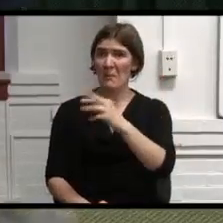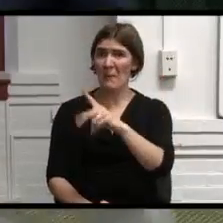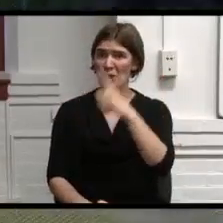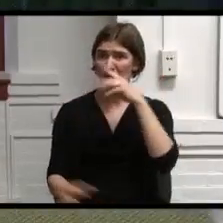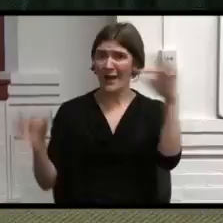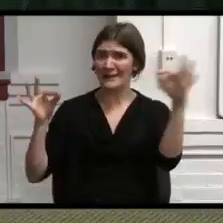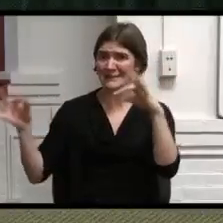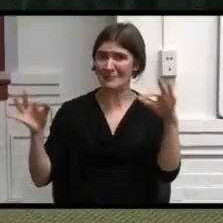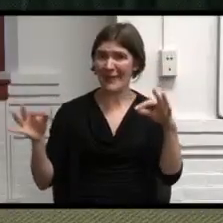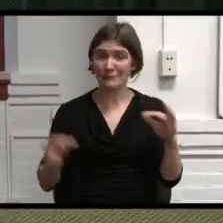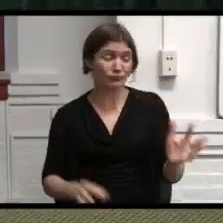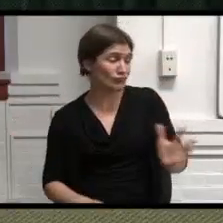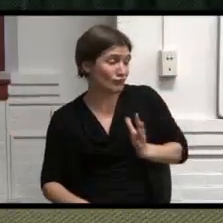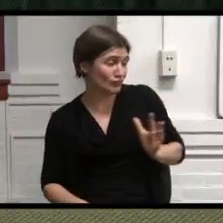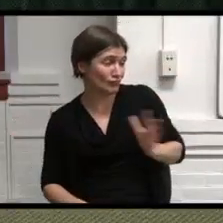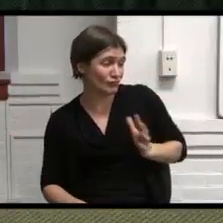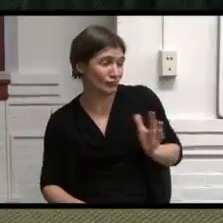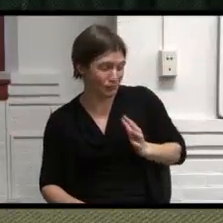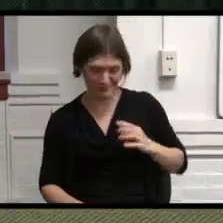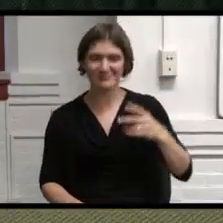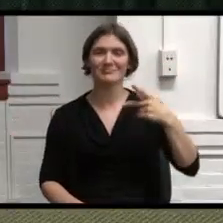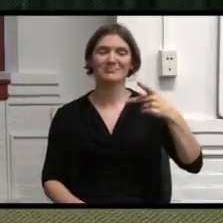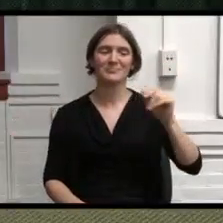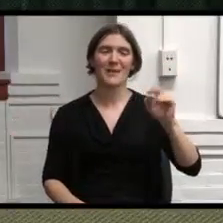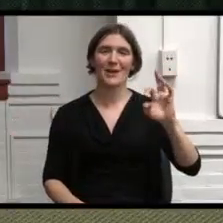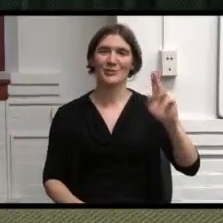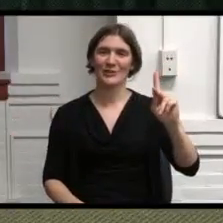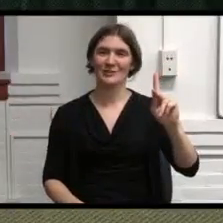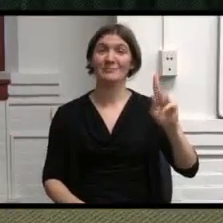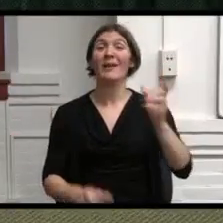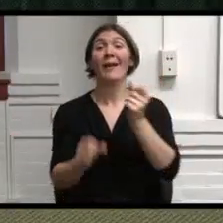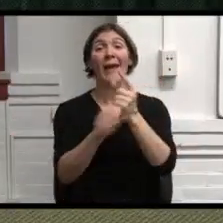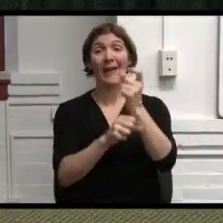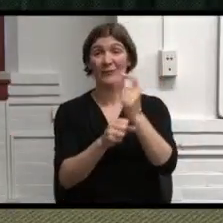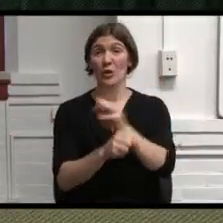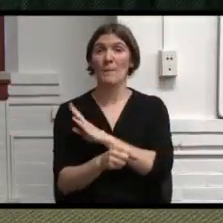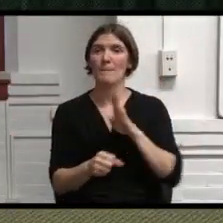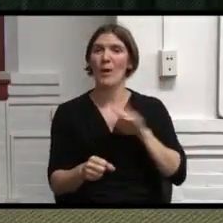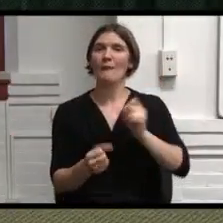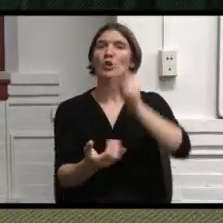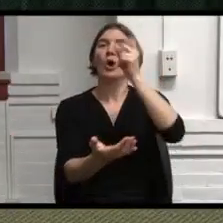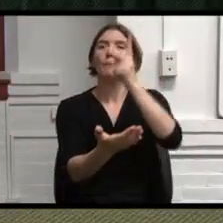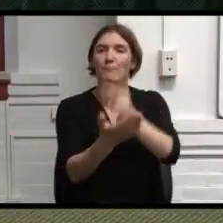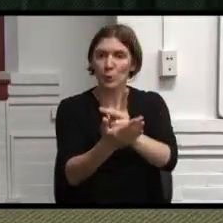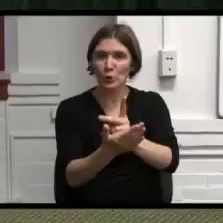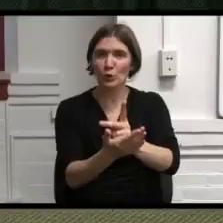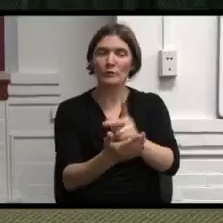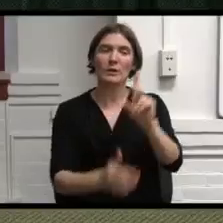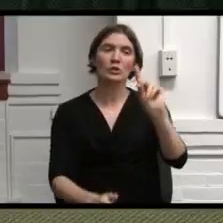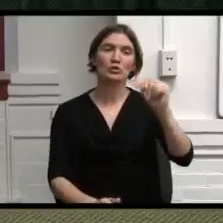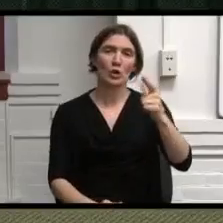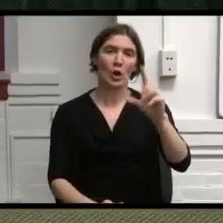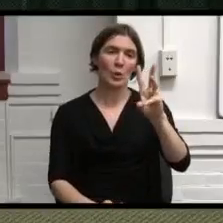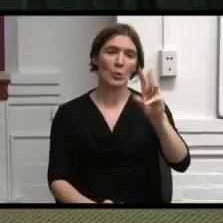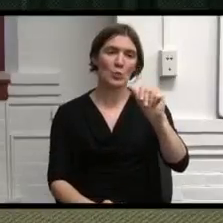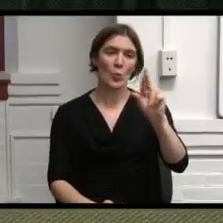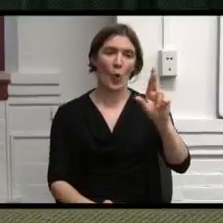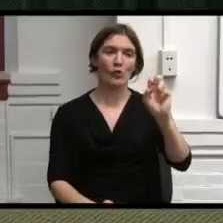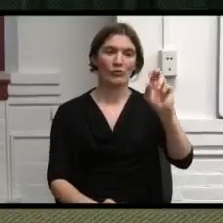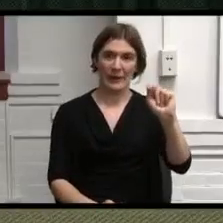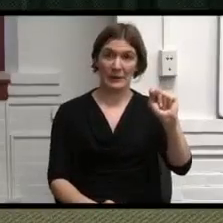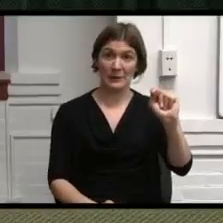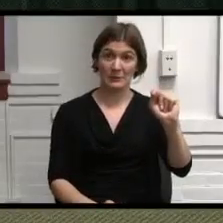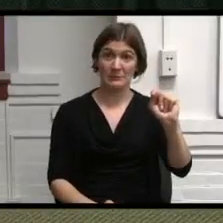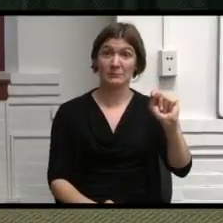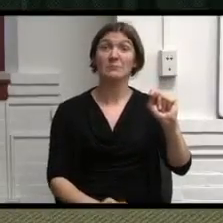to us? Sure. Each year, the board is asked to approve the annual dog warrant, and the dog warrant